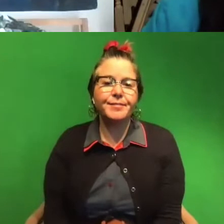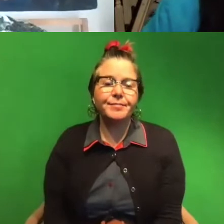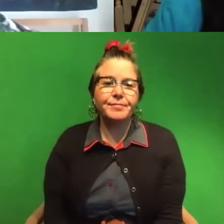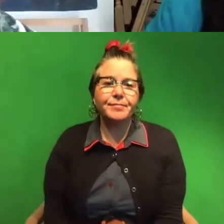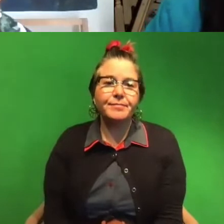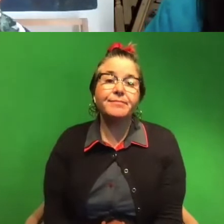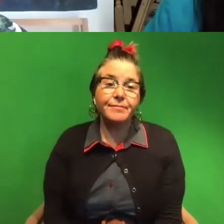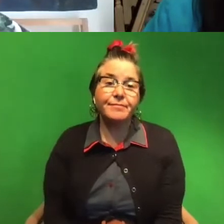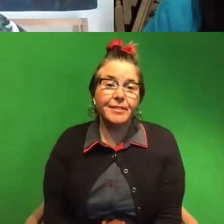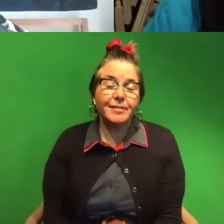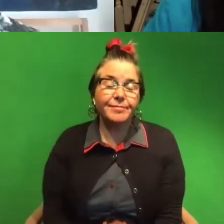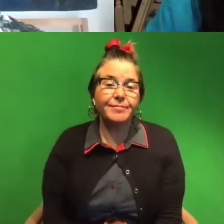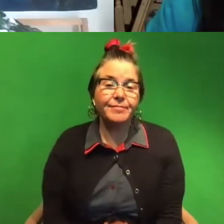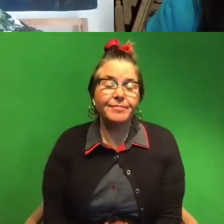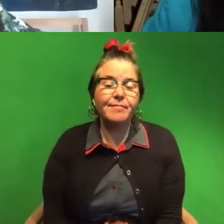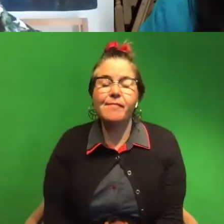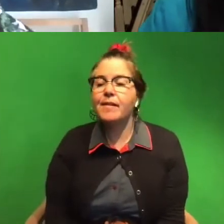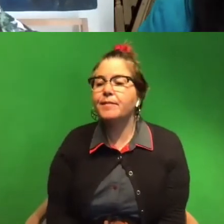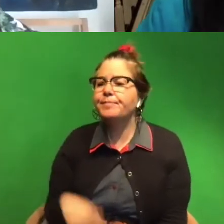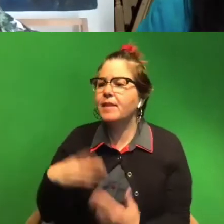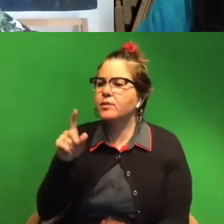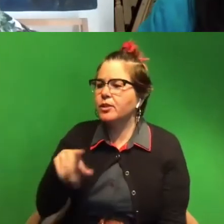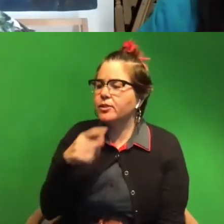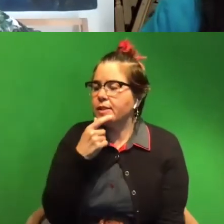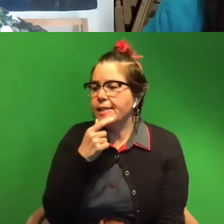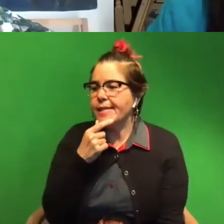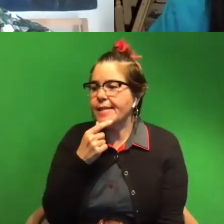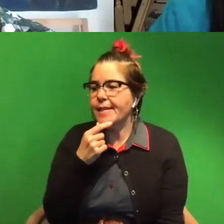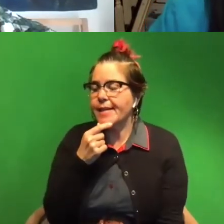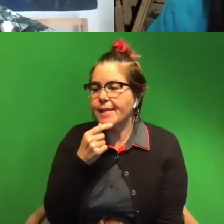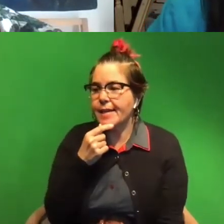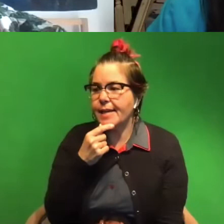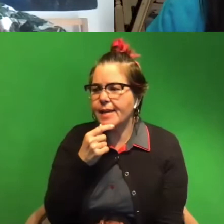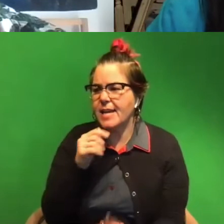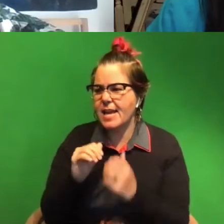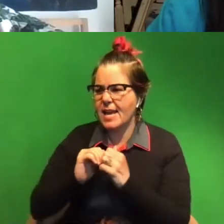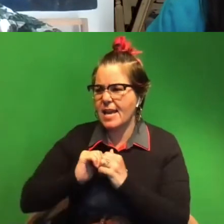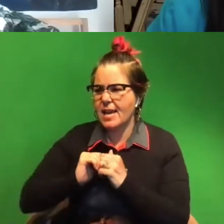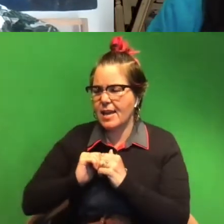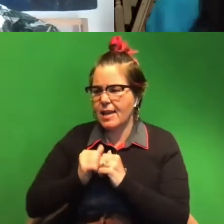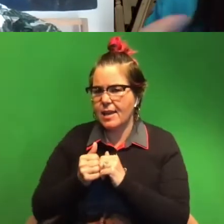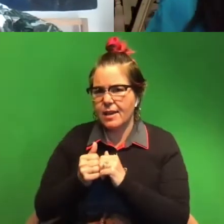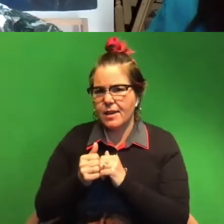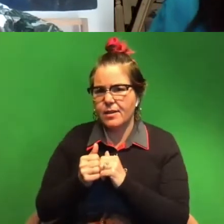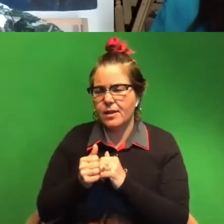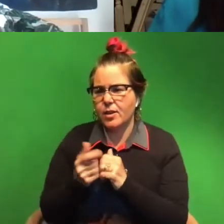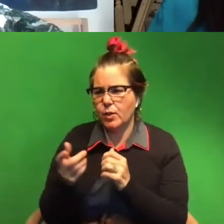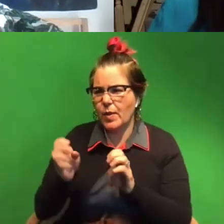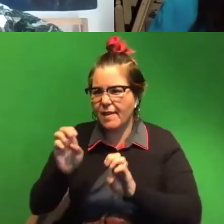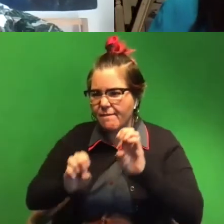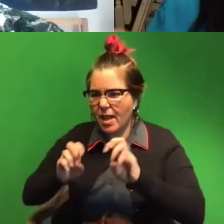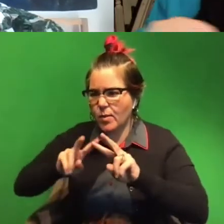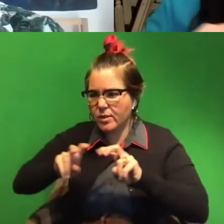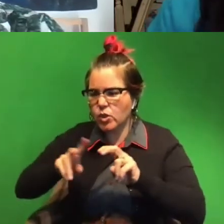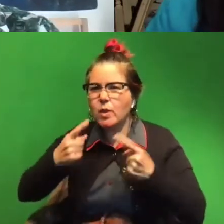yeah. The next question is, how do you evaluate success in